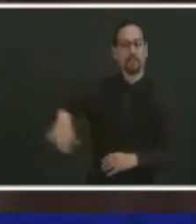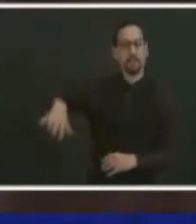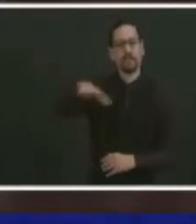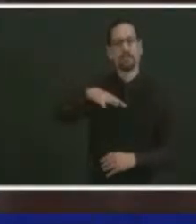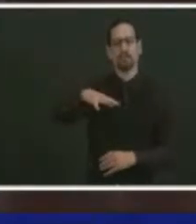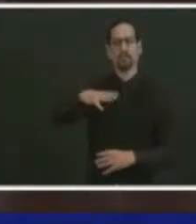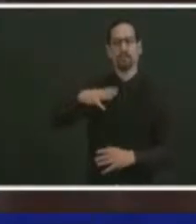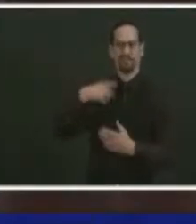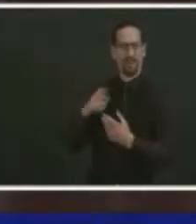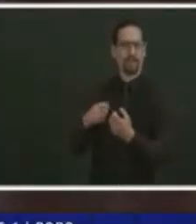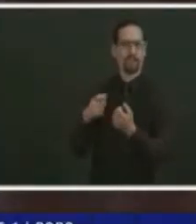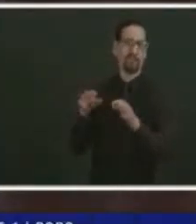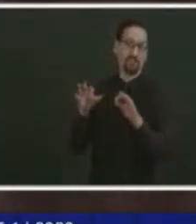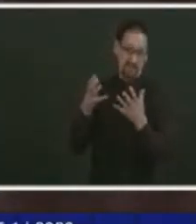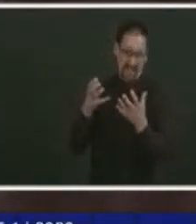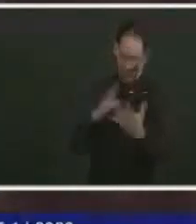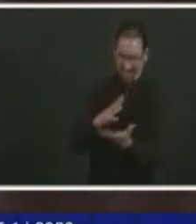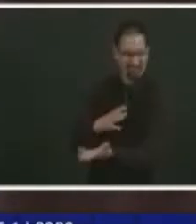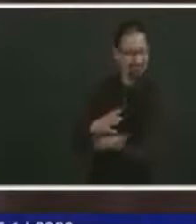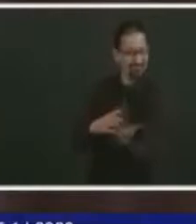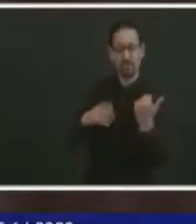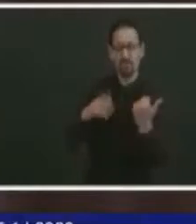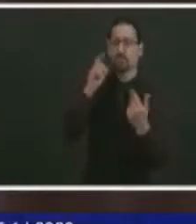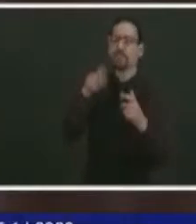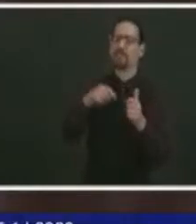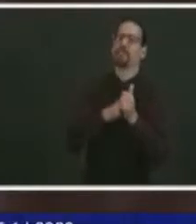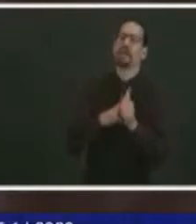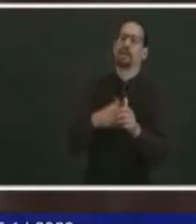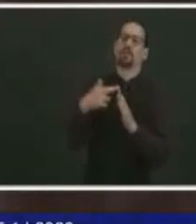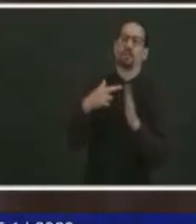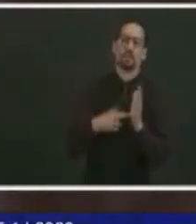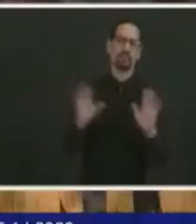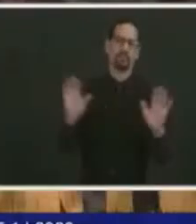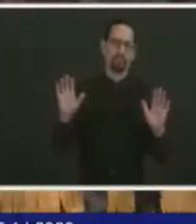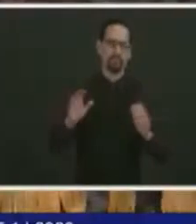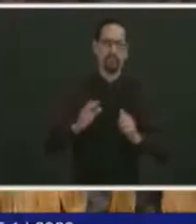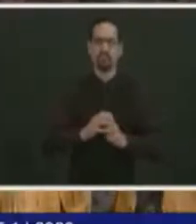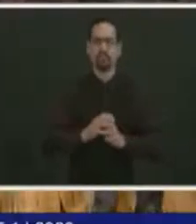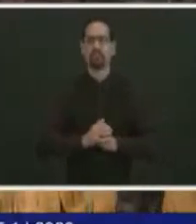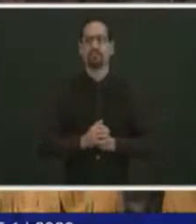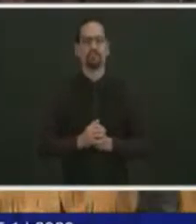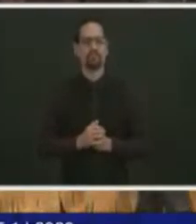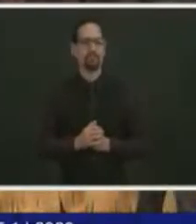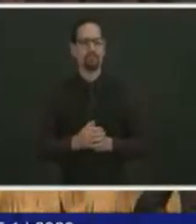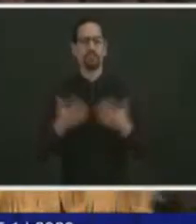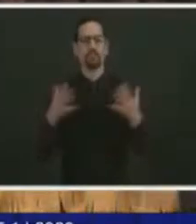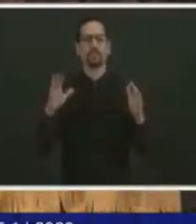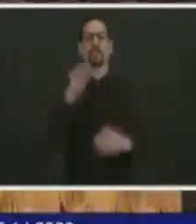sure that there's not an outbreak. Thank you, everyone. Bye, guys.